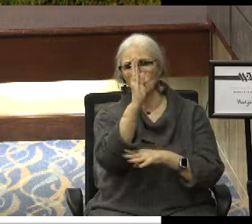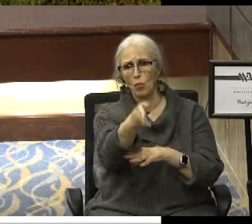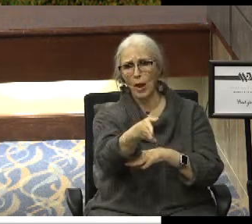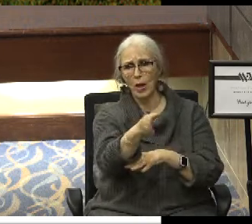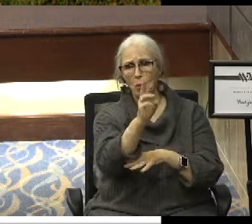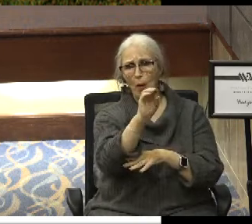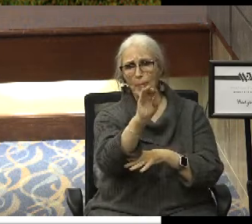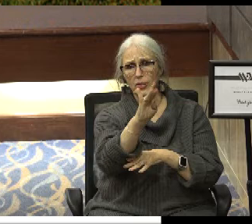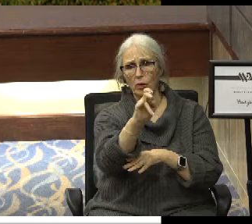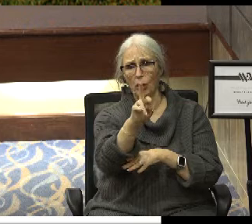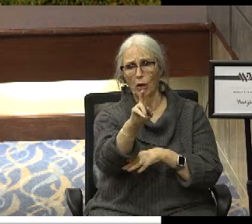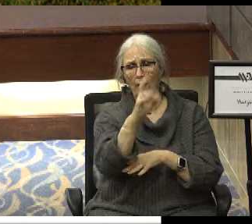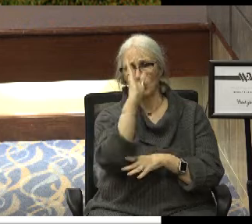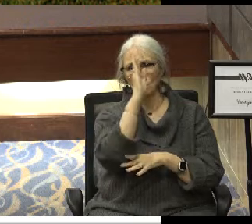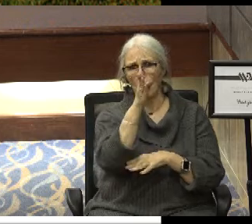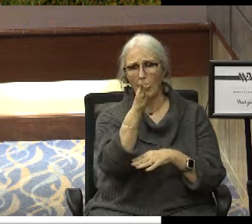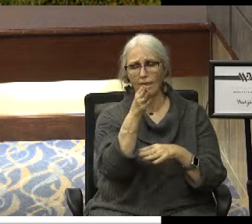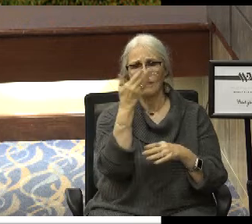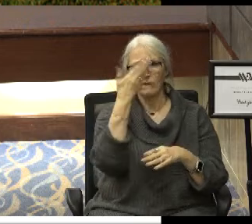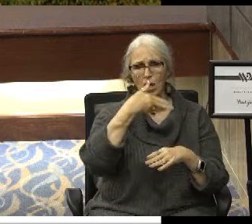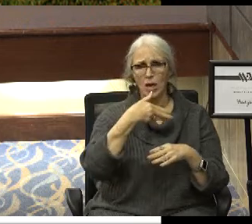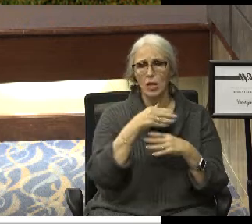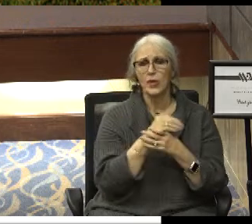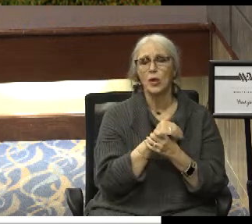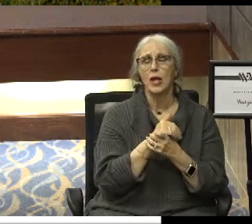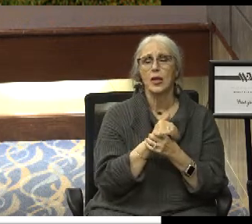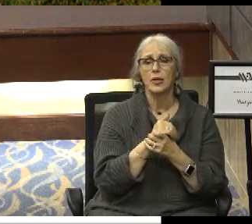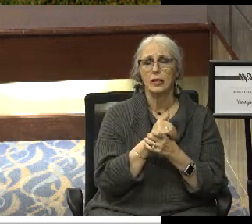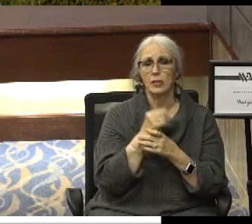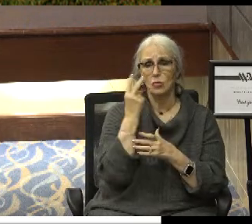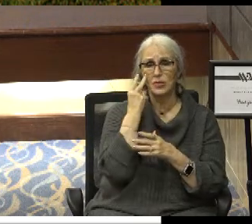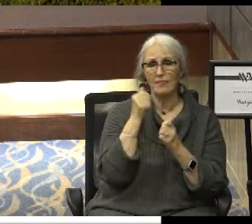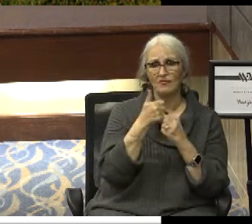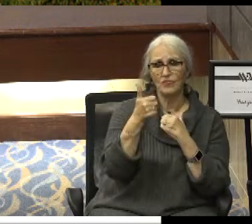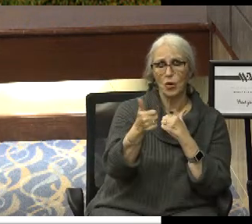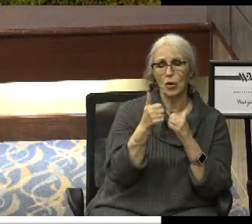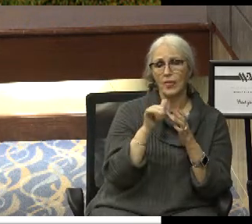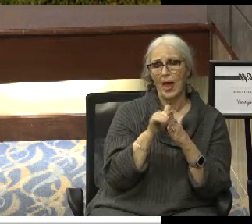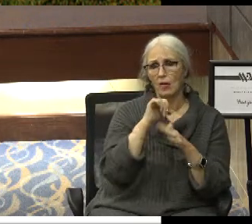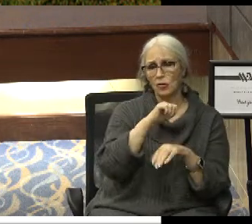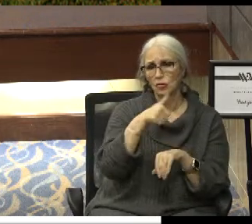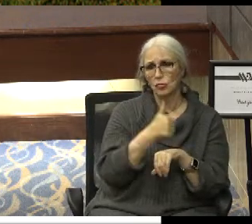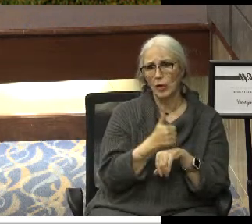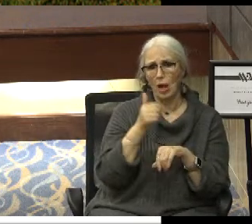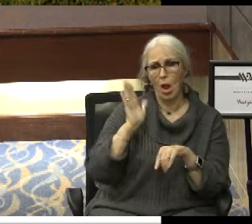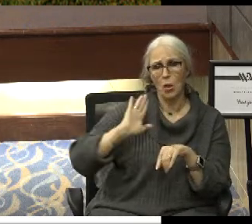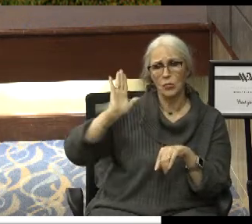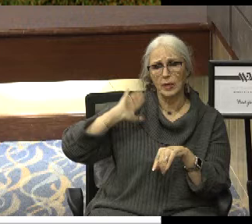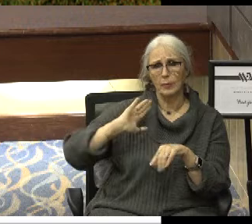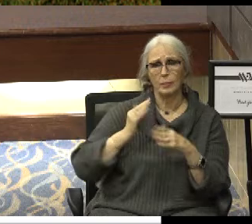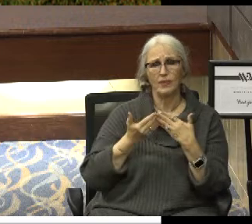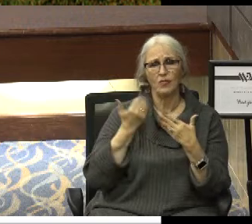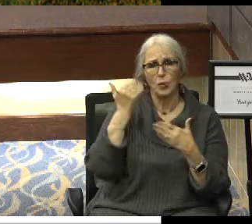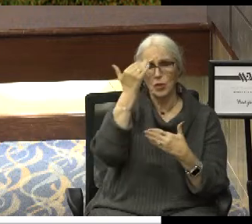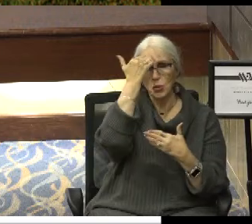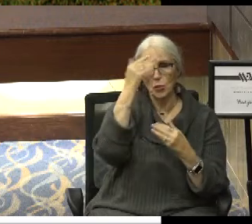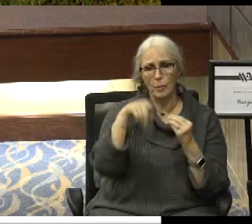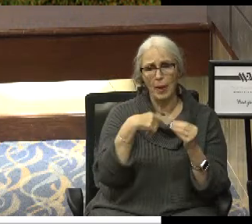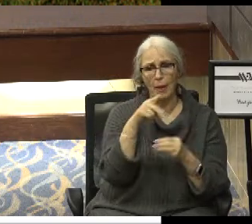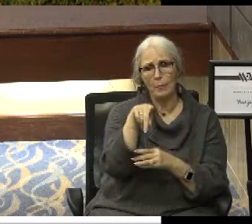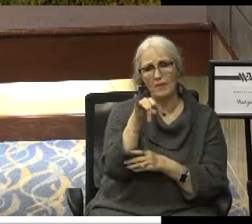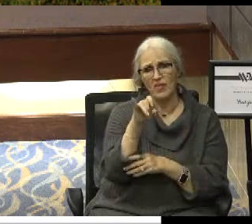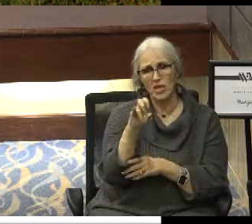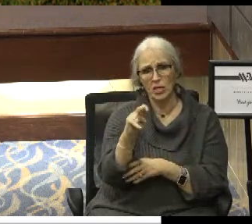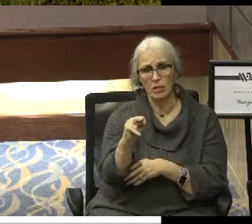Webster, Right. straight in front of you. You'll see off in the distance, this rendering was created some time ago before we knew about the pavilion. This showed the hotel that we